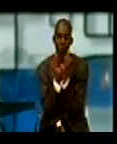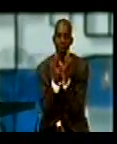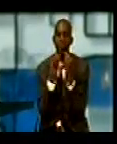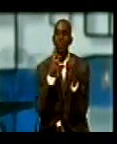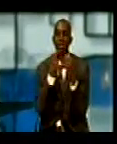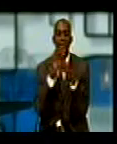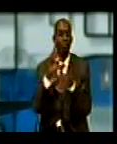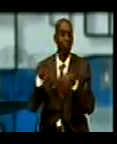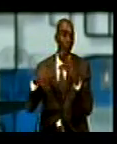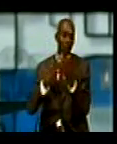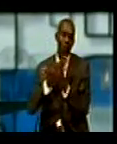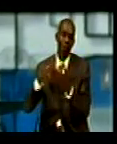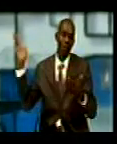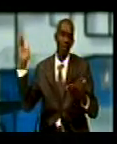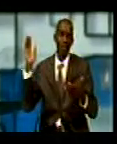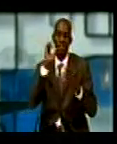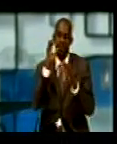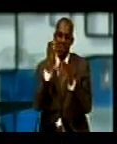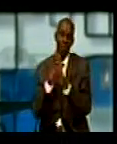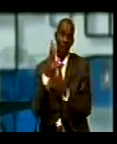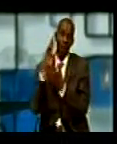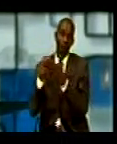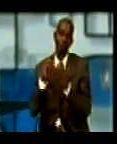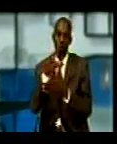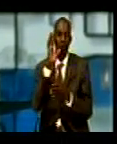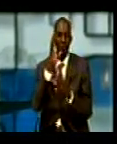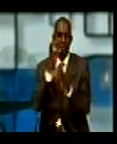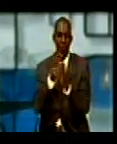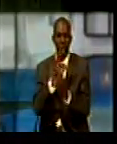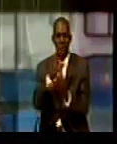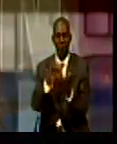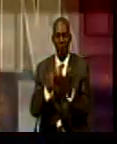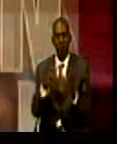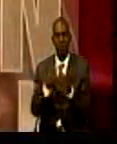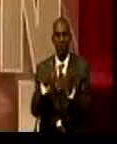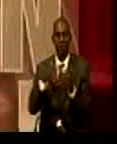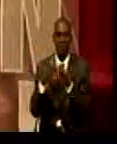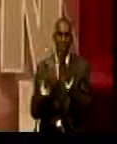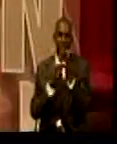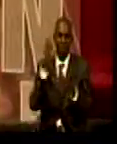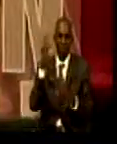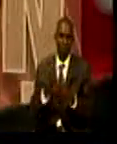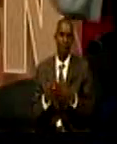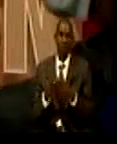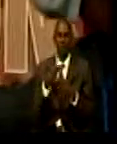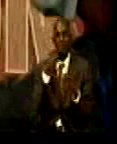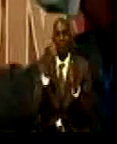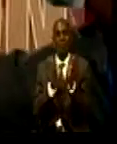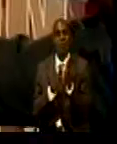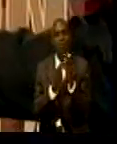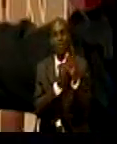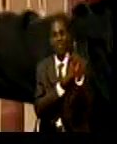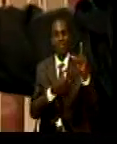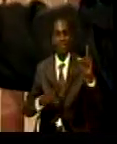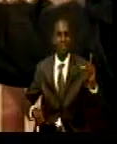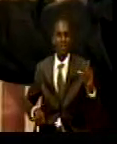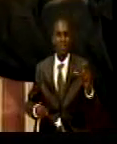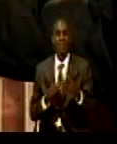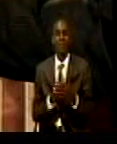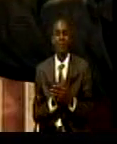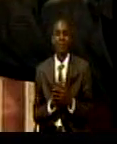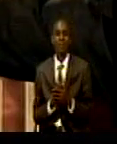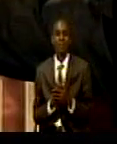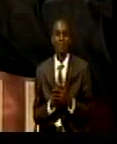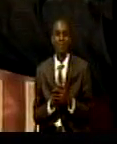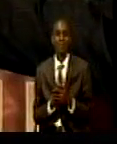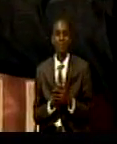has received her own. You receive yours in Jesus' name. Yes, next testifier. Praise the Lord. Hallelujah. My